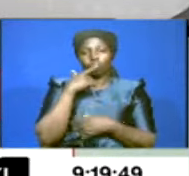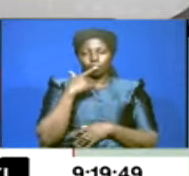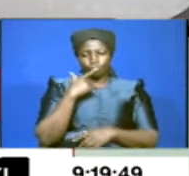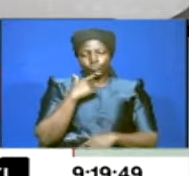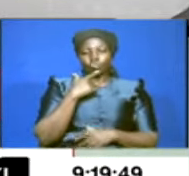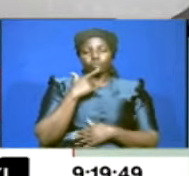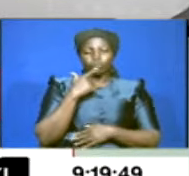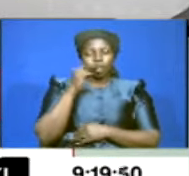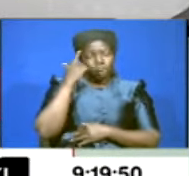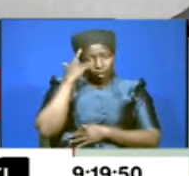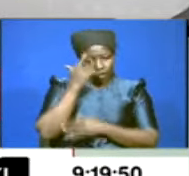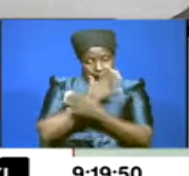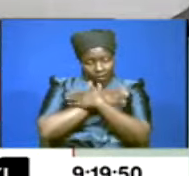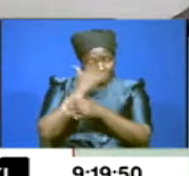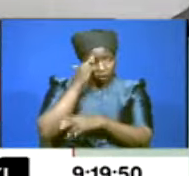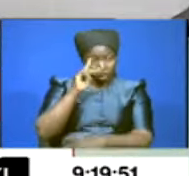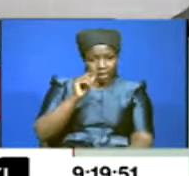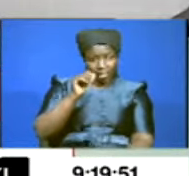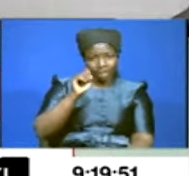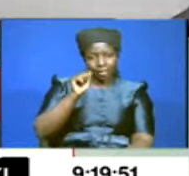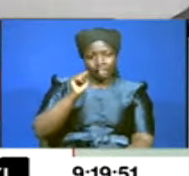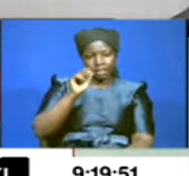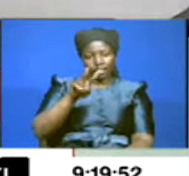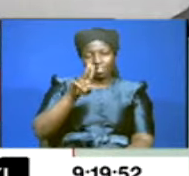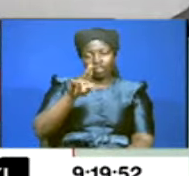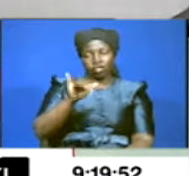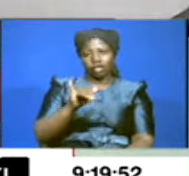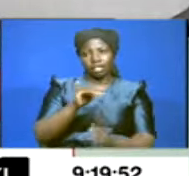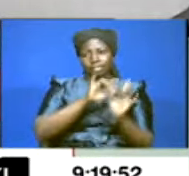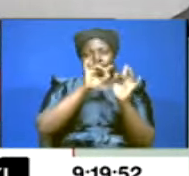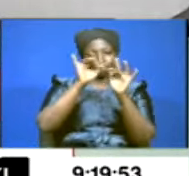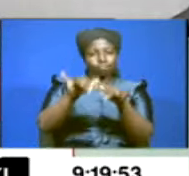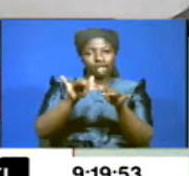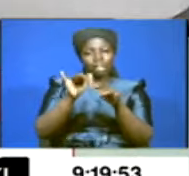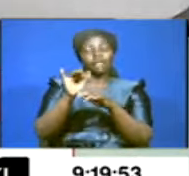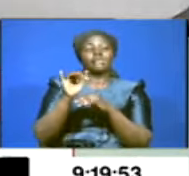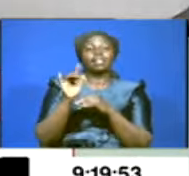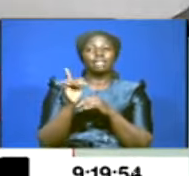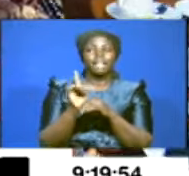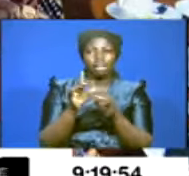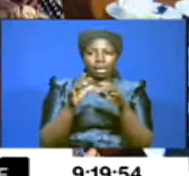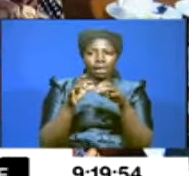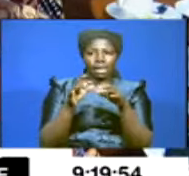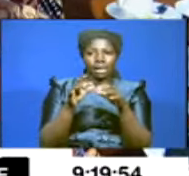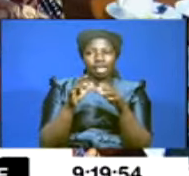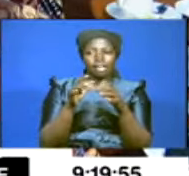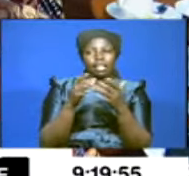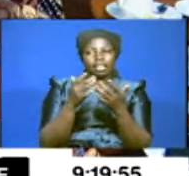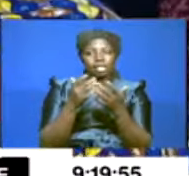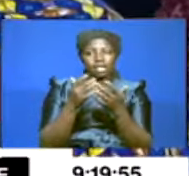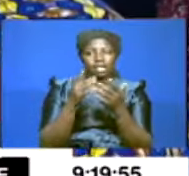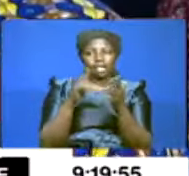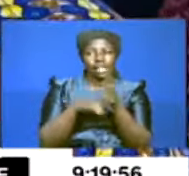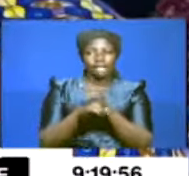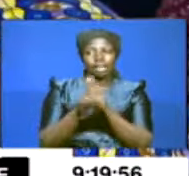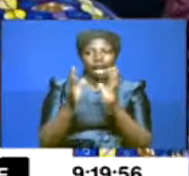on Saturday evening for a fundraiser to offset medical bills and cater for funeral expenses.